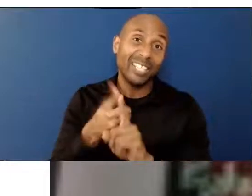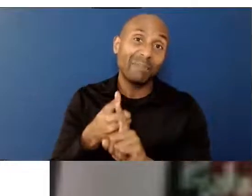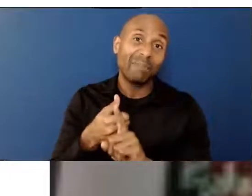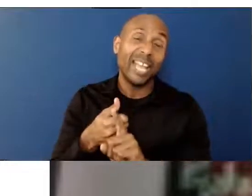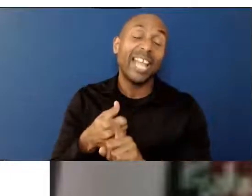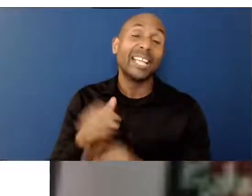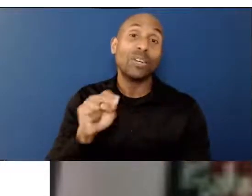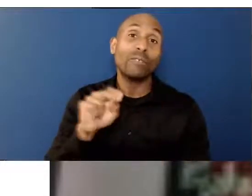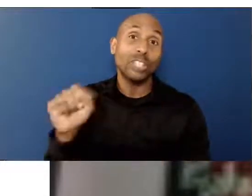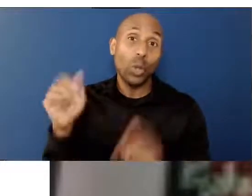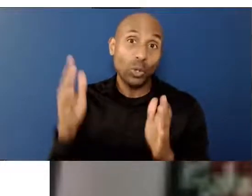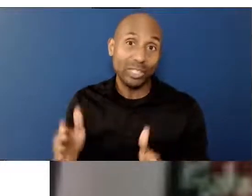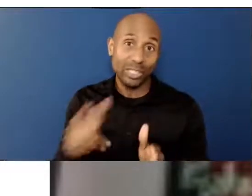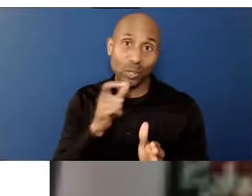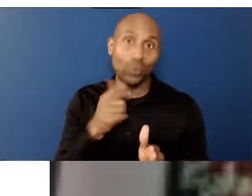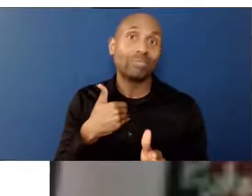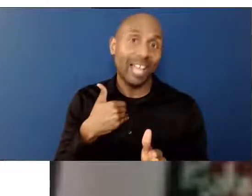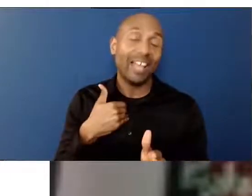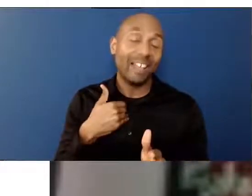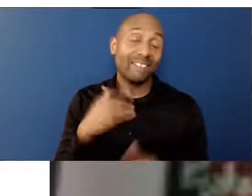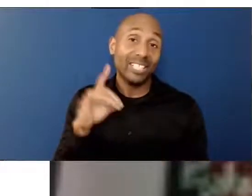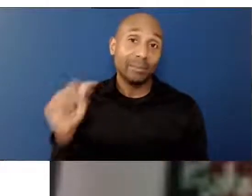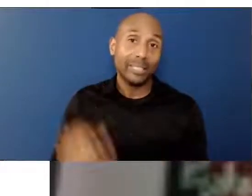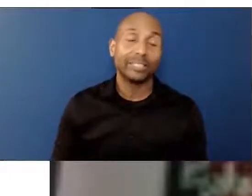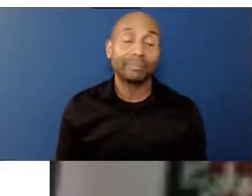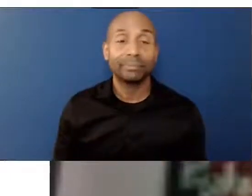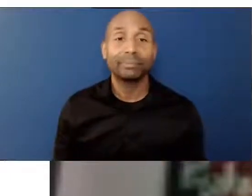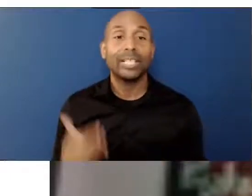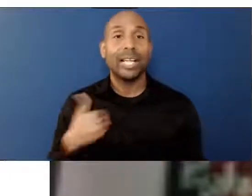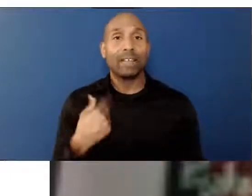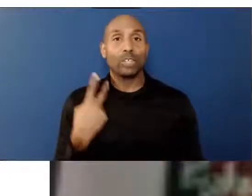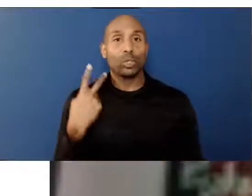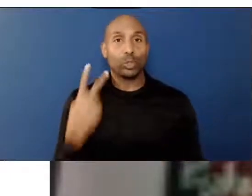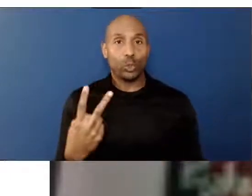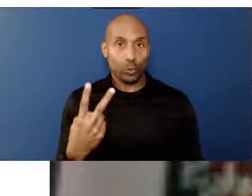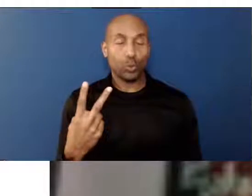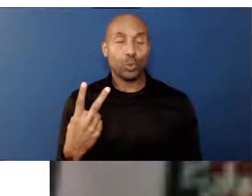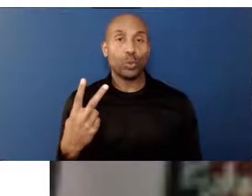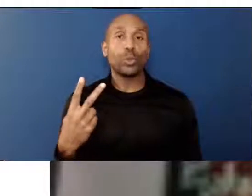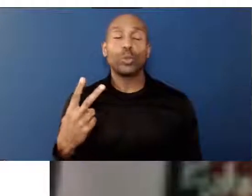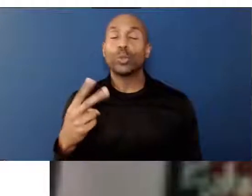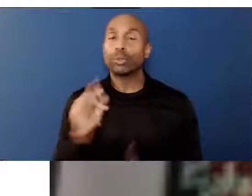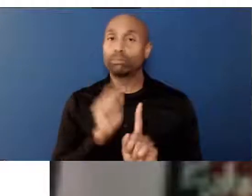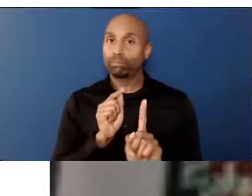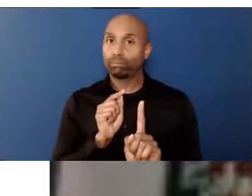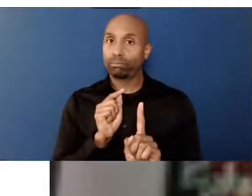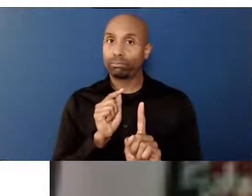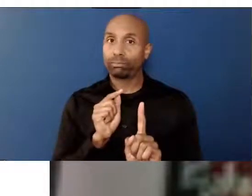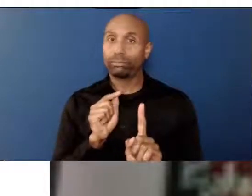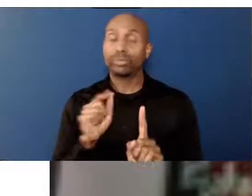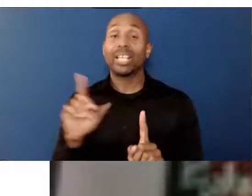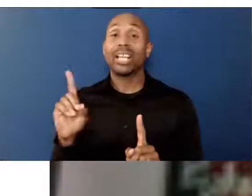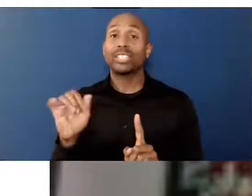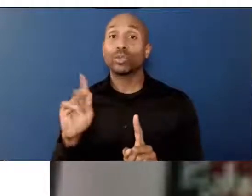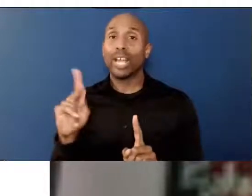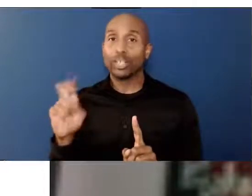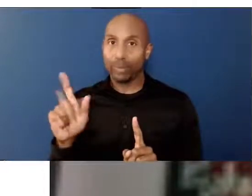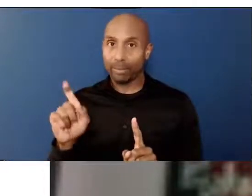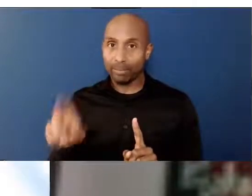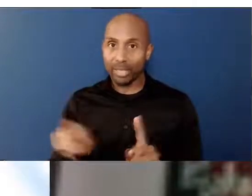policy documents that the Directorate developed on behalf of all government and with its